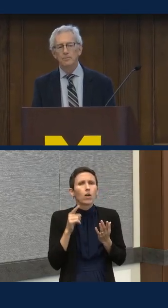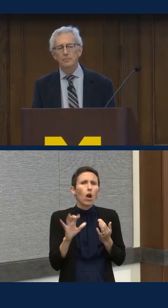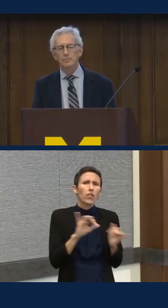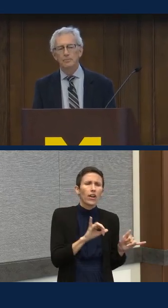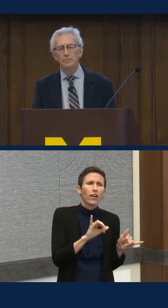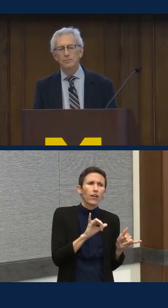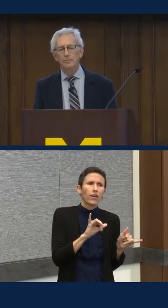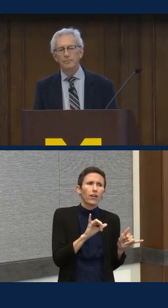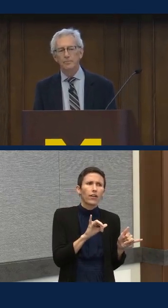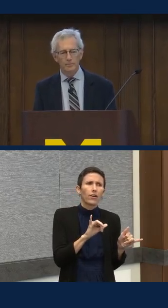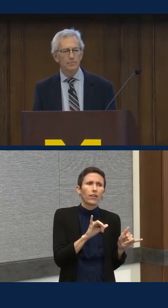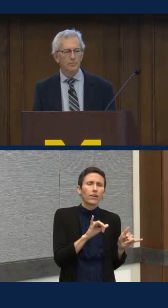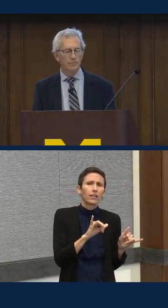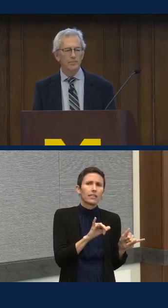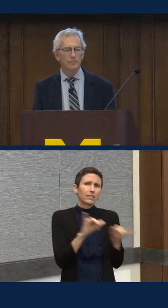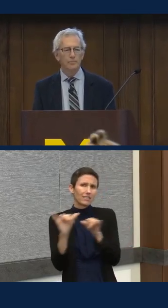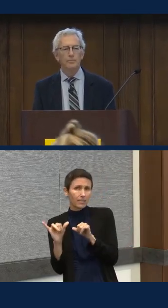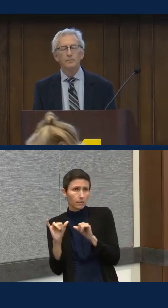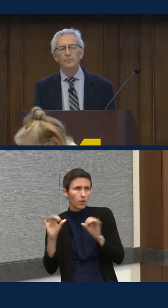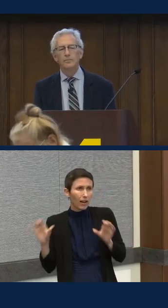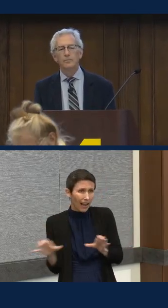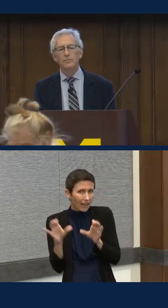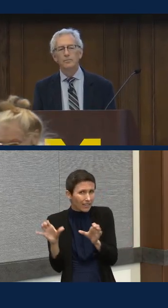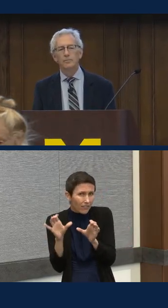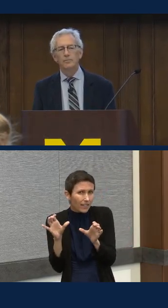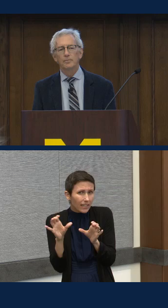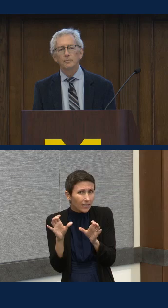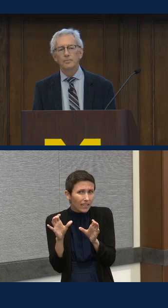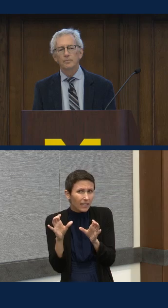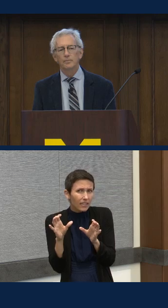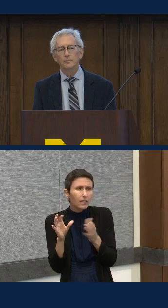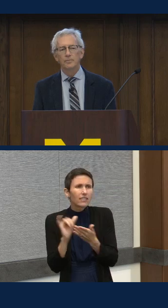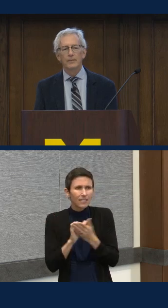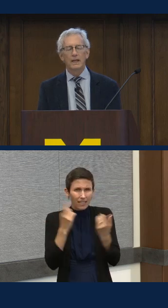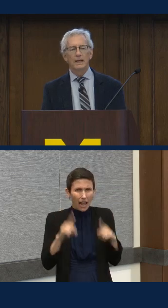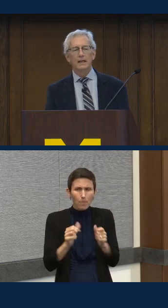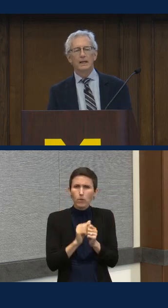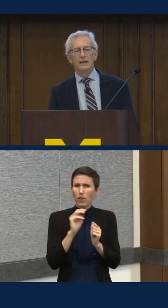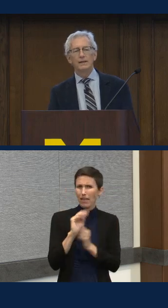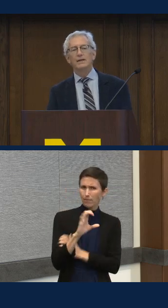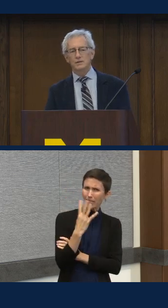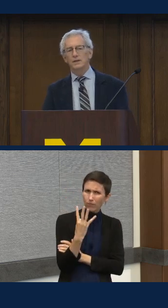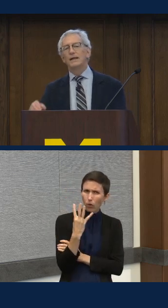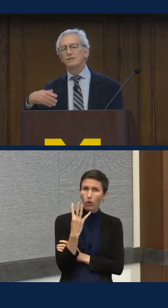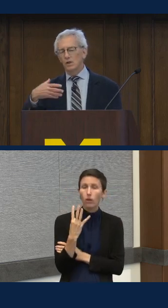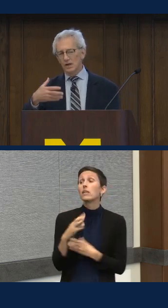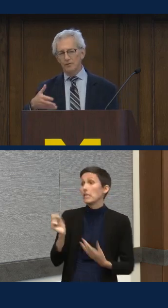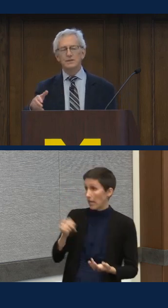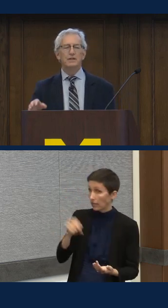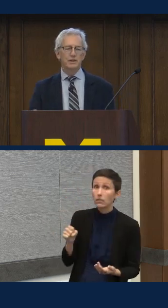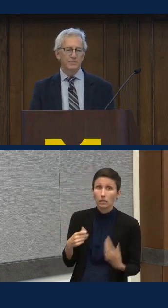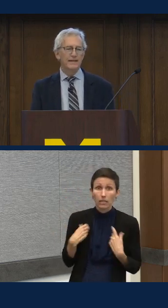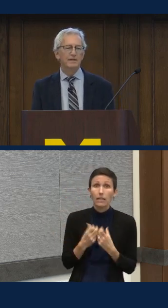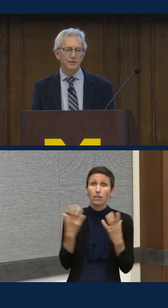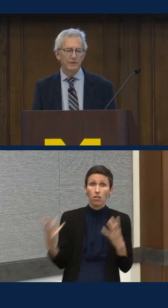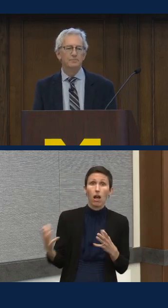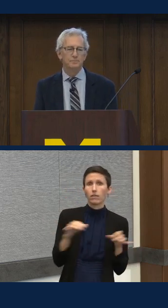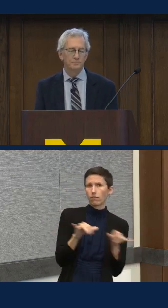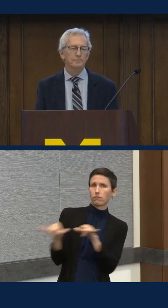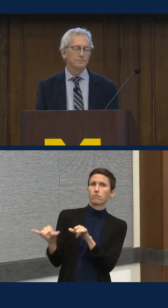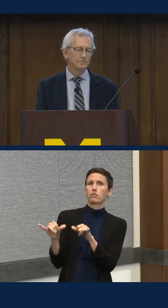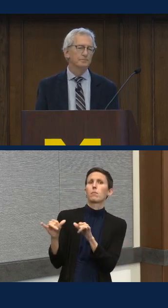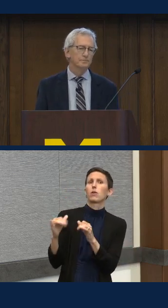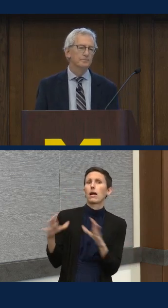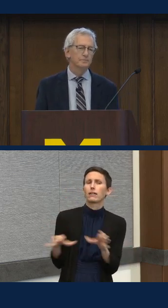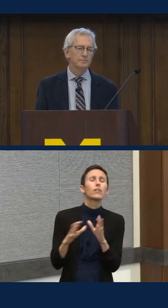constitutive activity. Does that happen with MC4? Yes, it has a lot of constitutive activity.